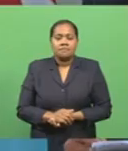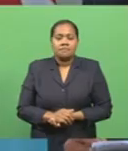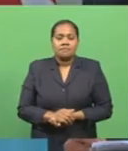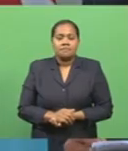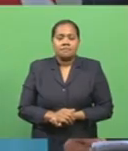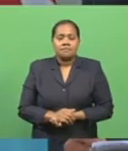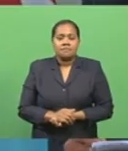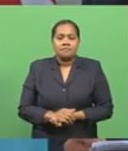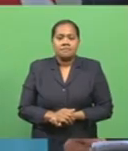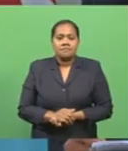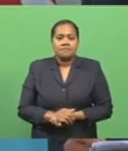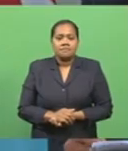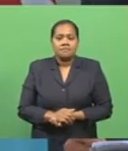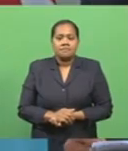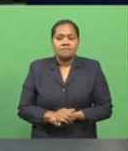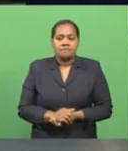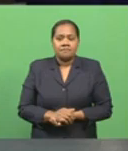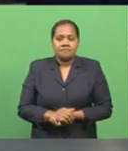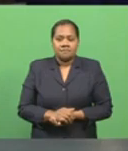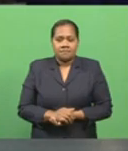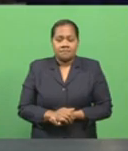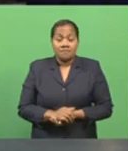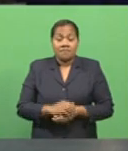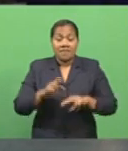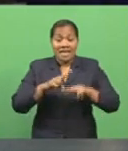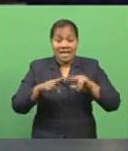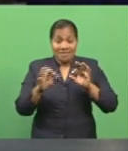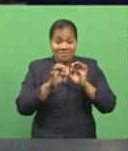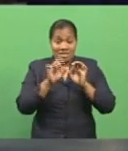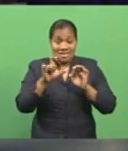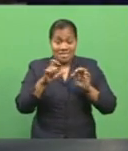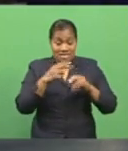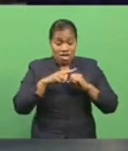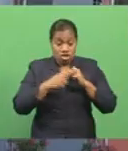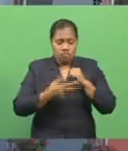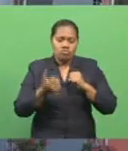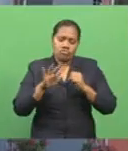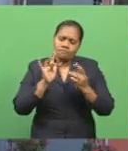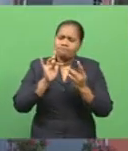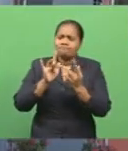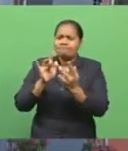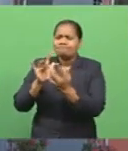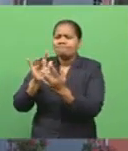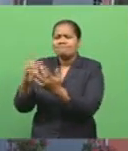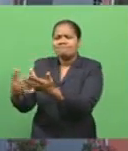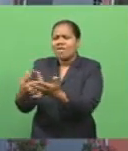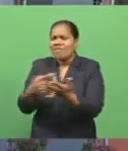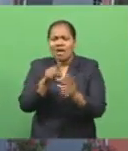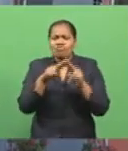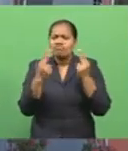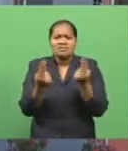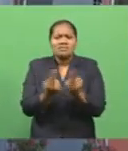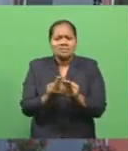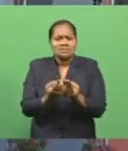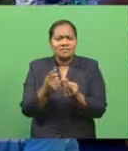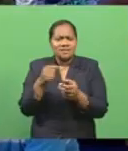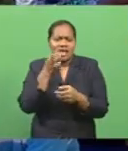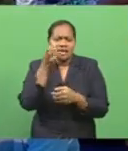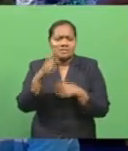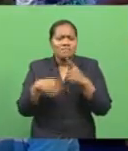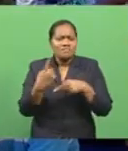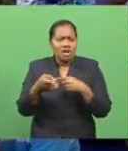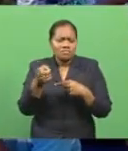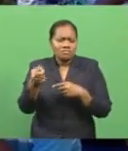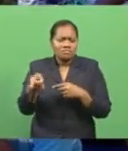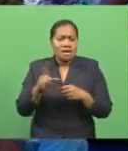That's something you need to ask the unions. FBC News has also contacted other unions regarding the matter but has not been successful.